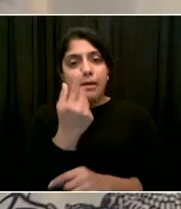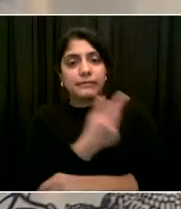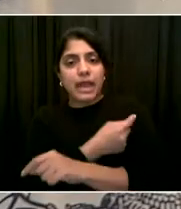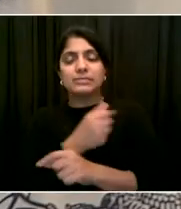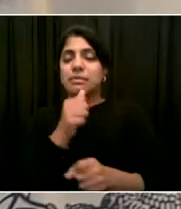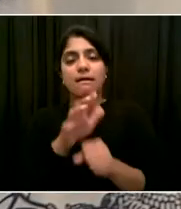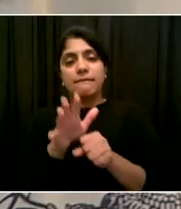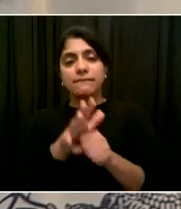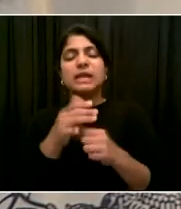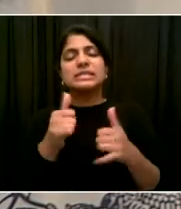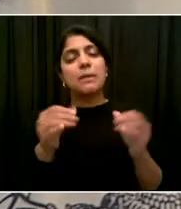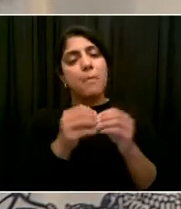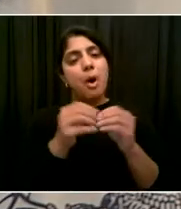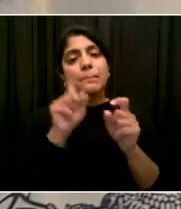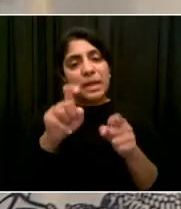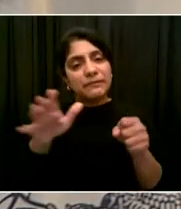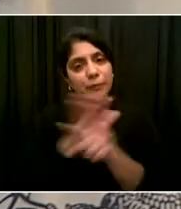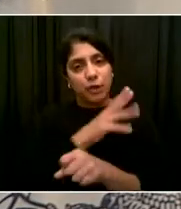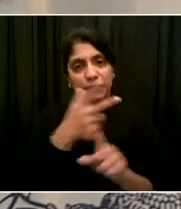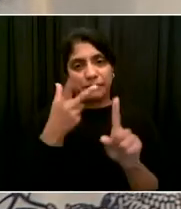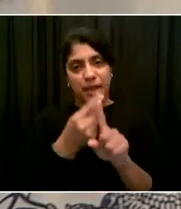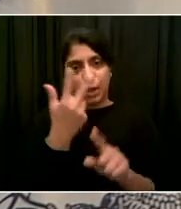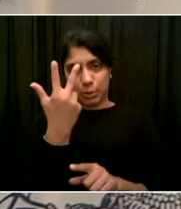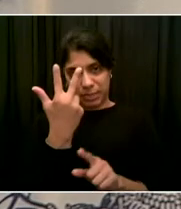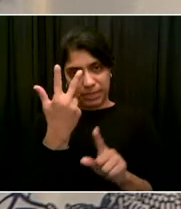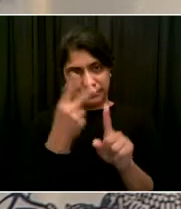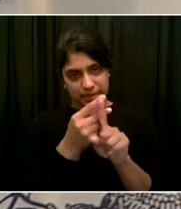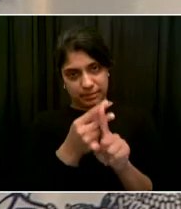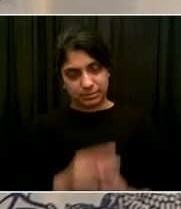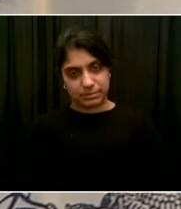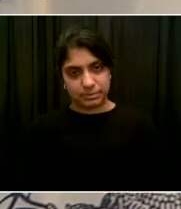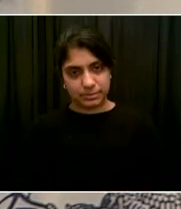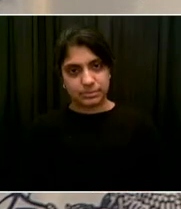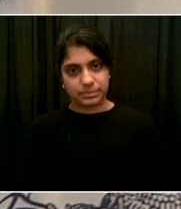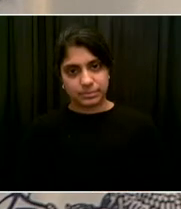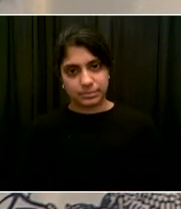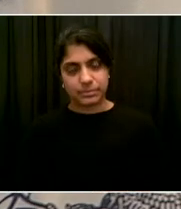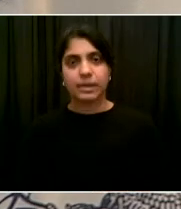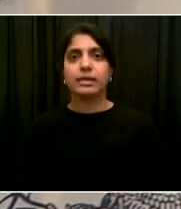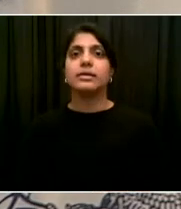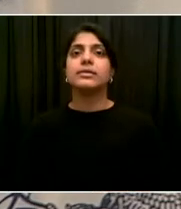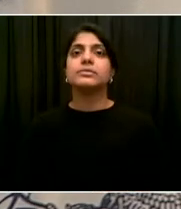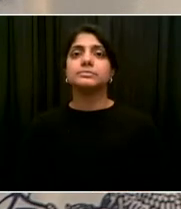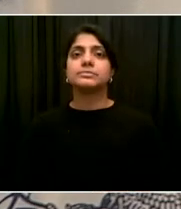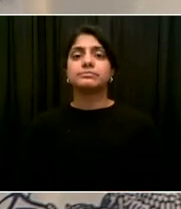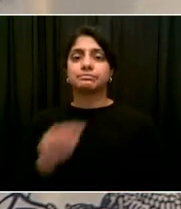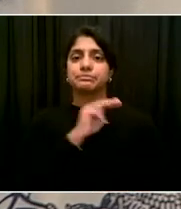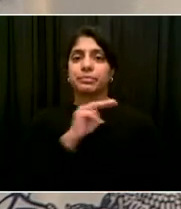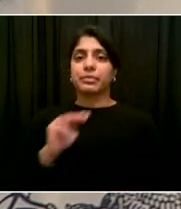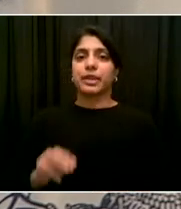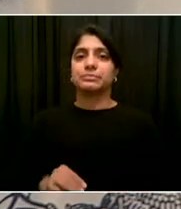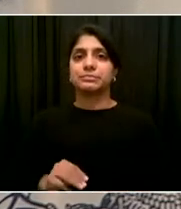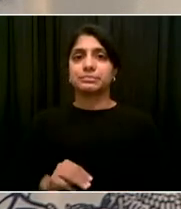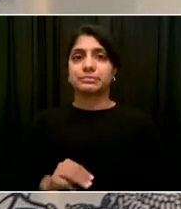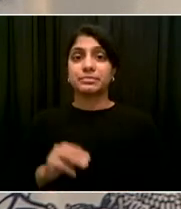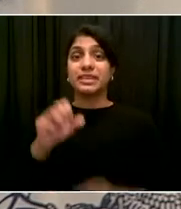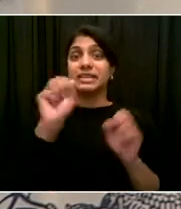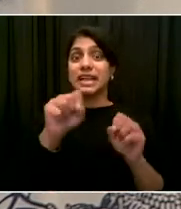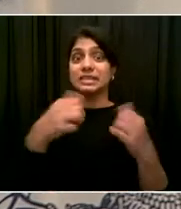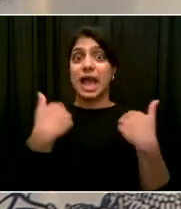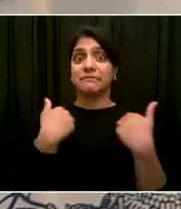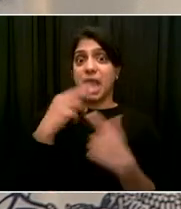And Andrew, just before your second question, just an update. I had the number at the end of yesterday. As of this morning, it's actually 7 schools closed out